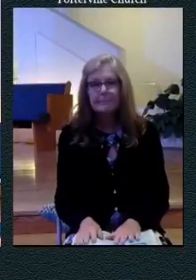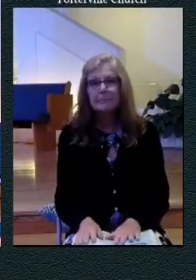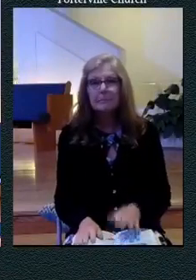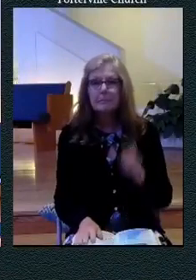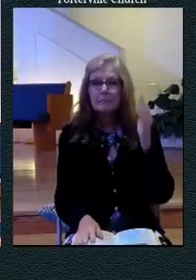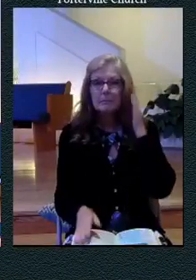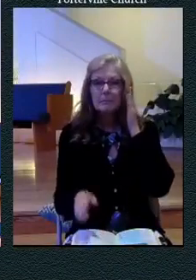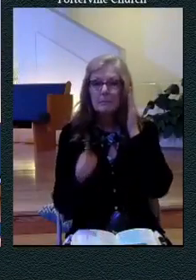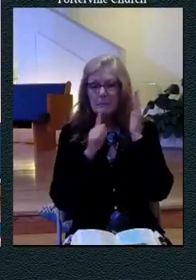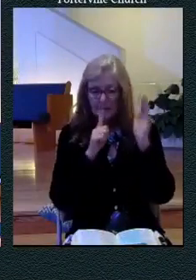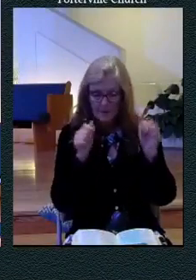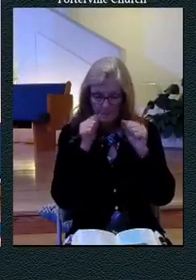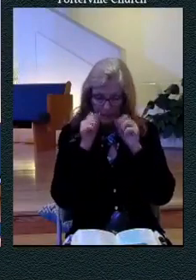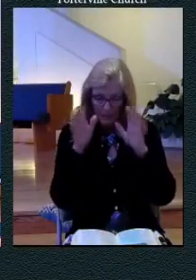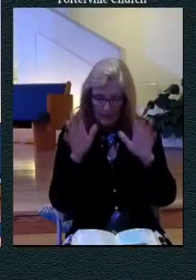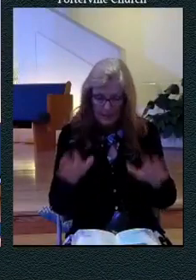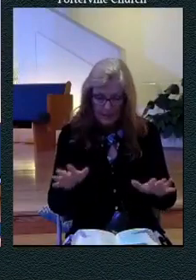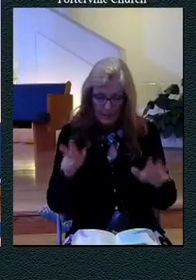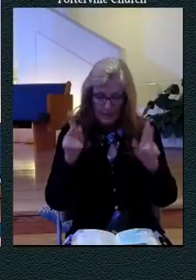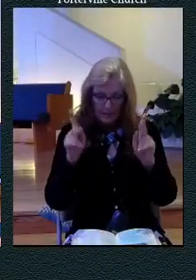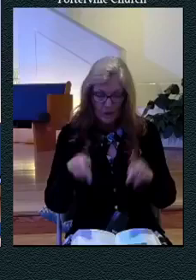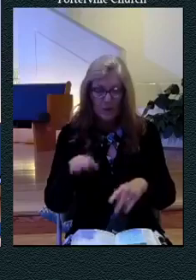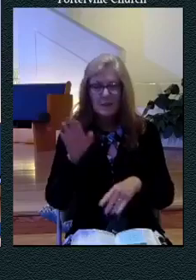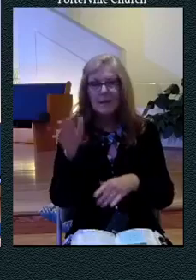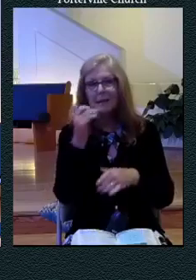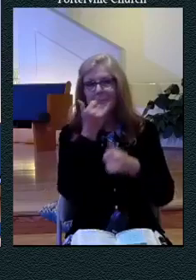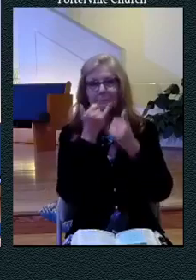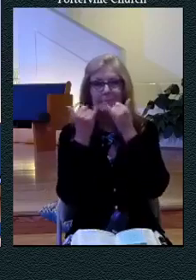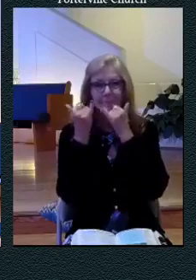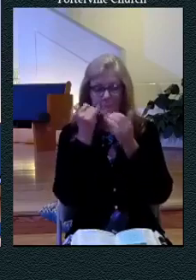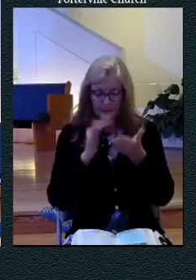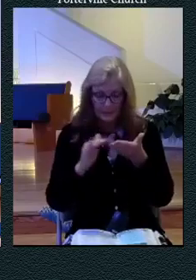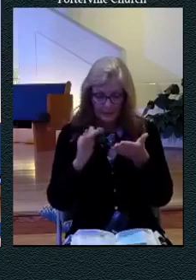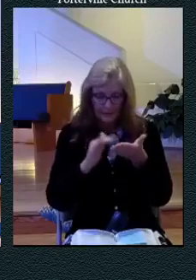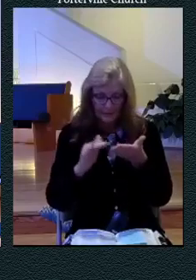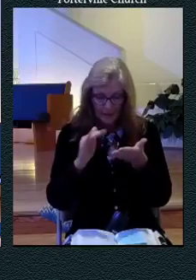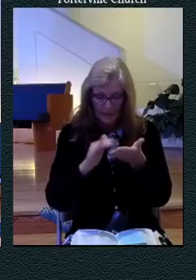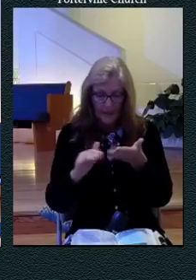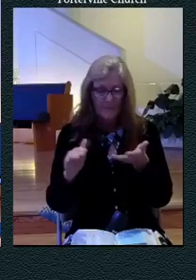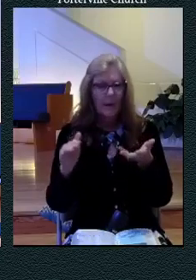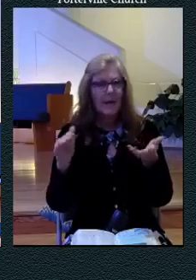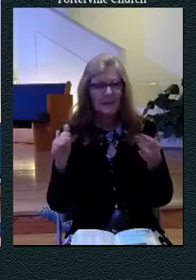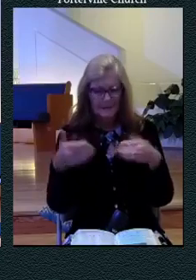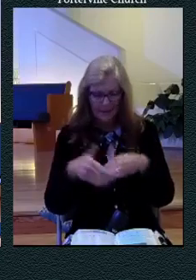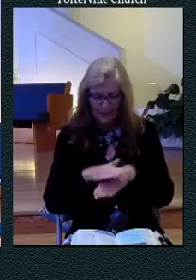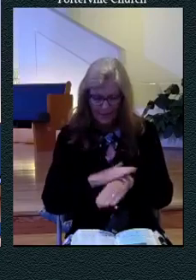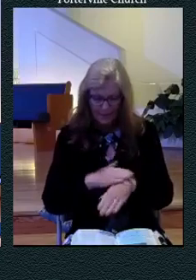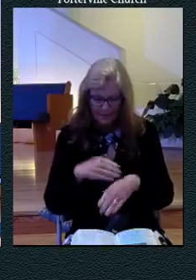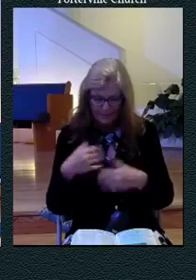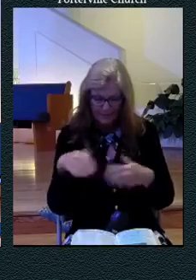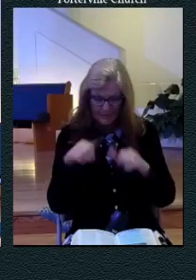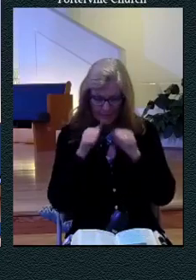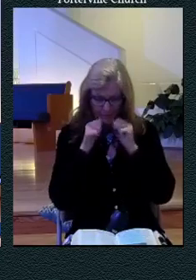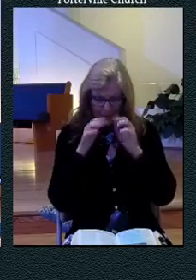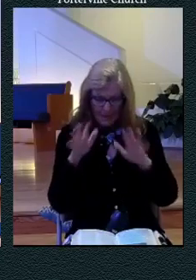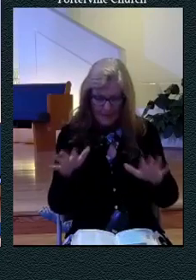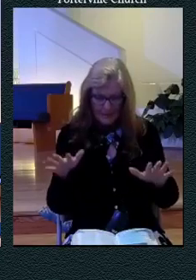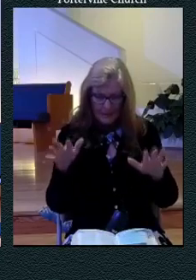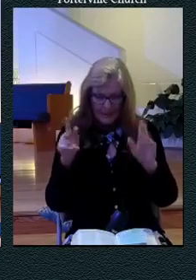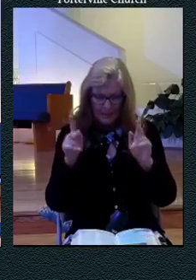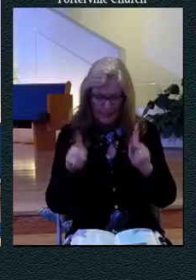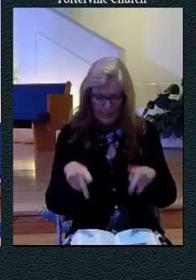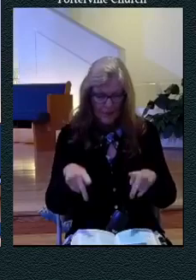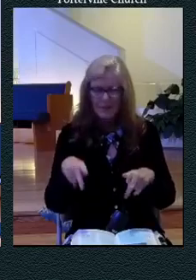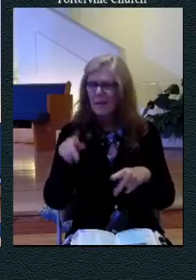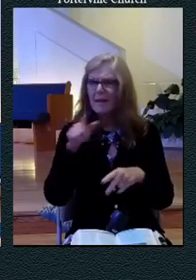How blessed is he whose wrongdoing is forgiven, whose sin is covered. How blessed is a person whose guilt the Lord does not take